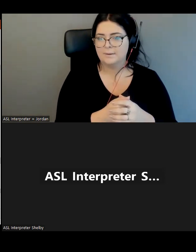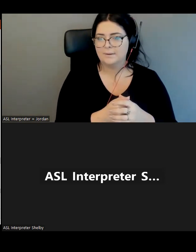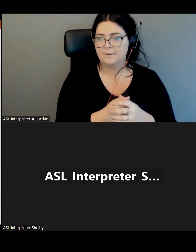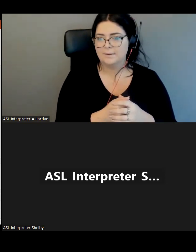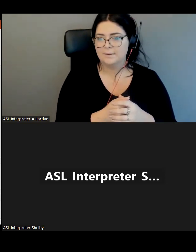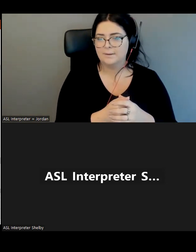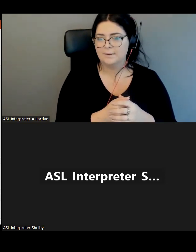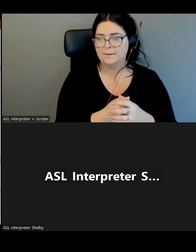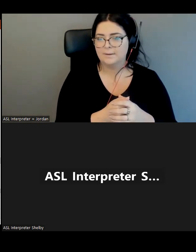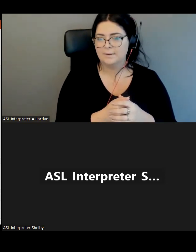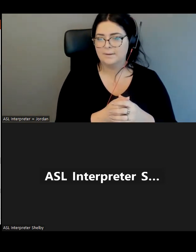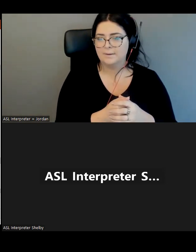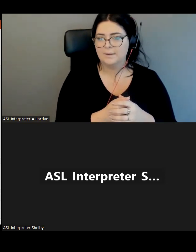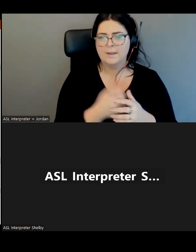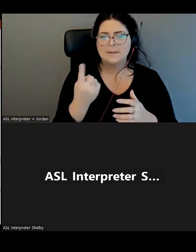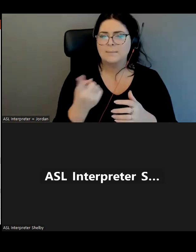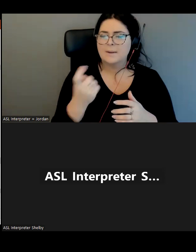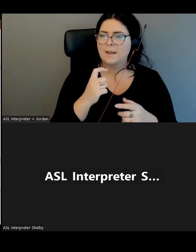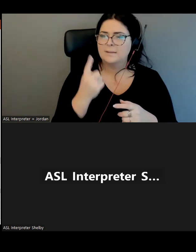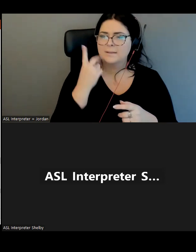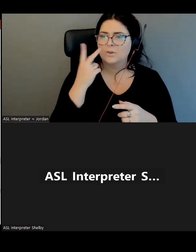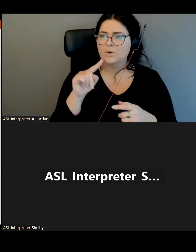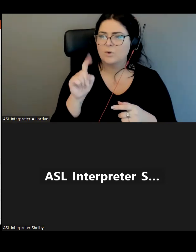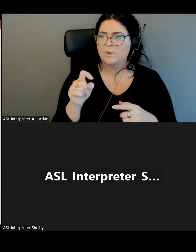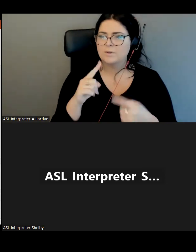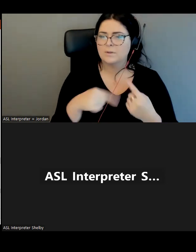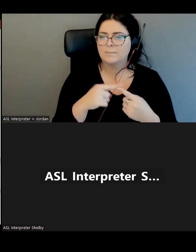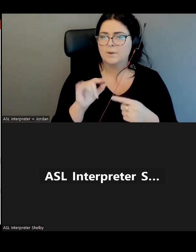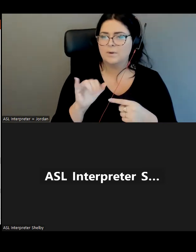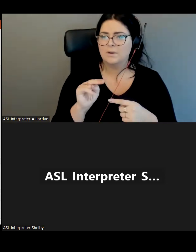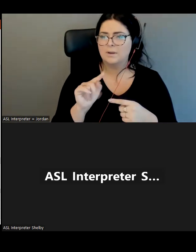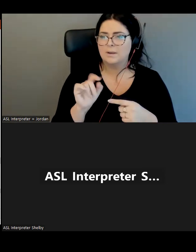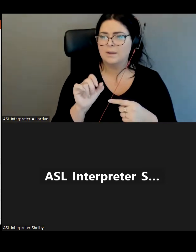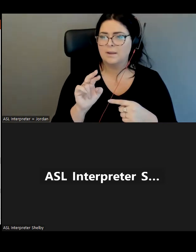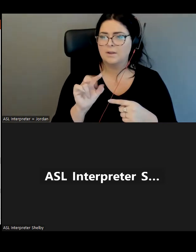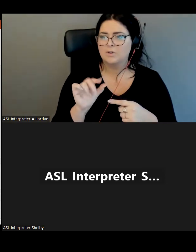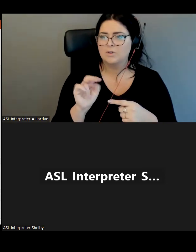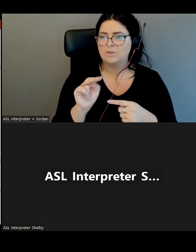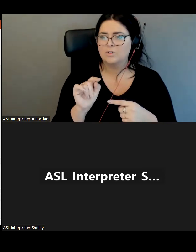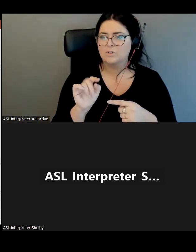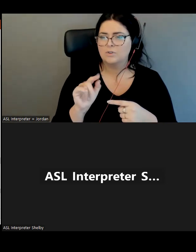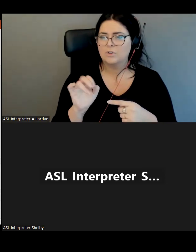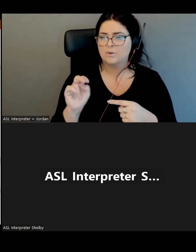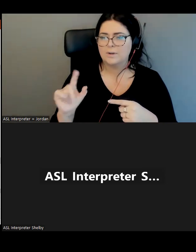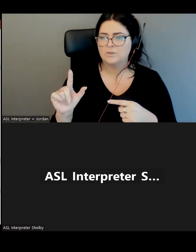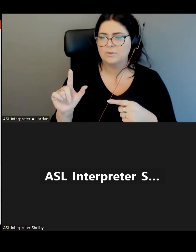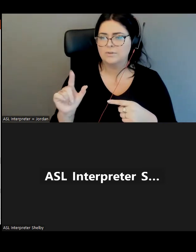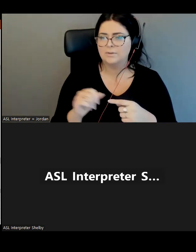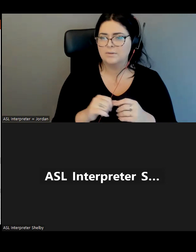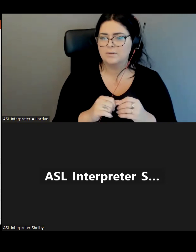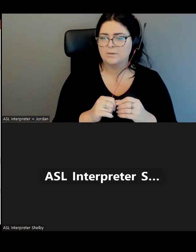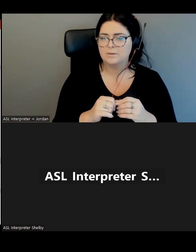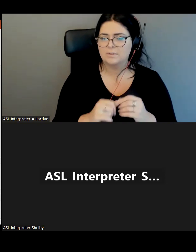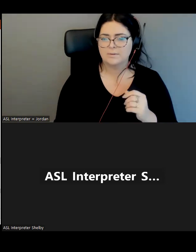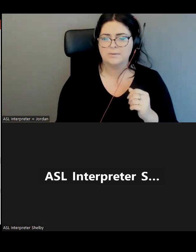me about an intergenerational. You see, I think someone did. Someone asked me a question about